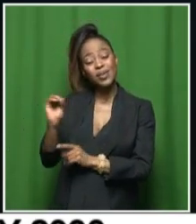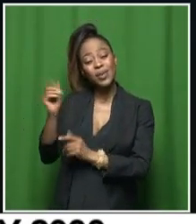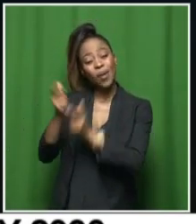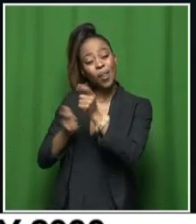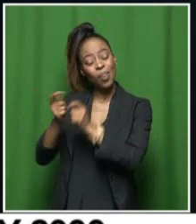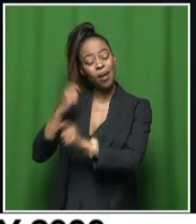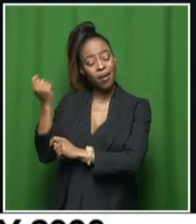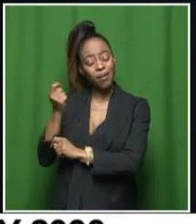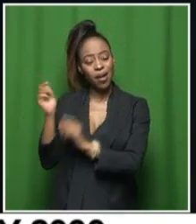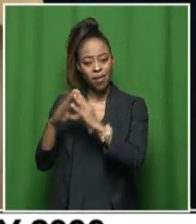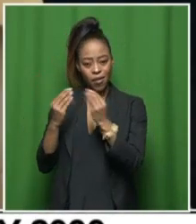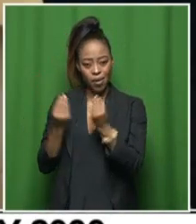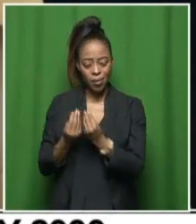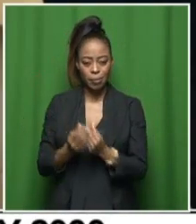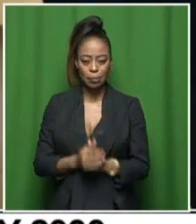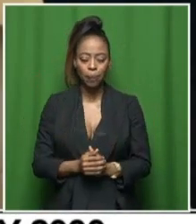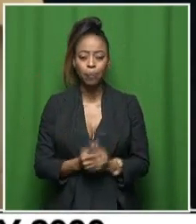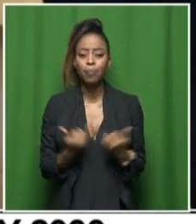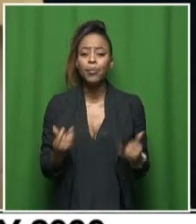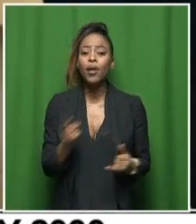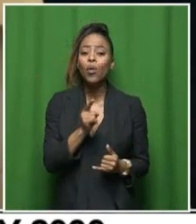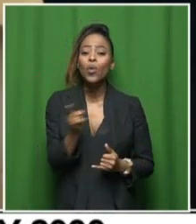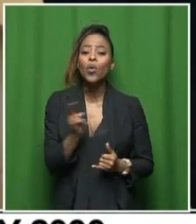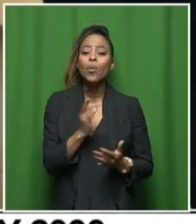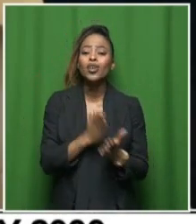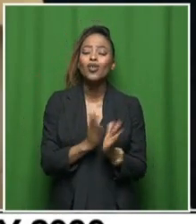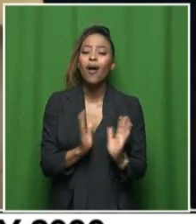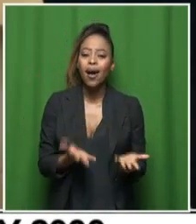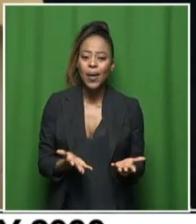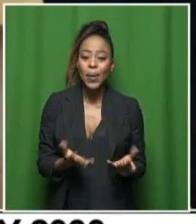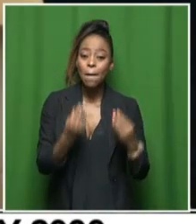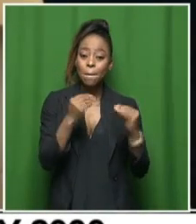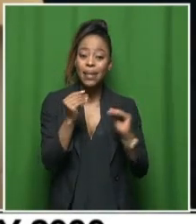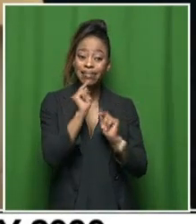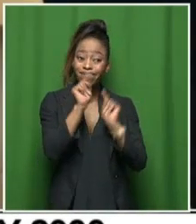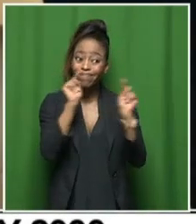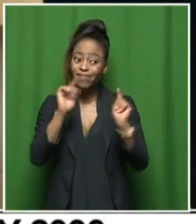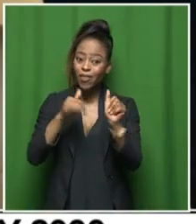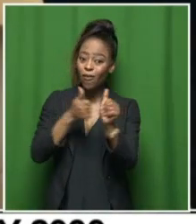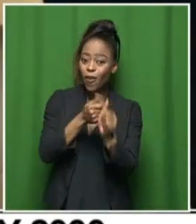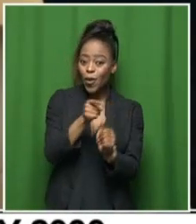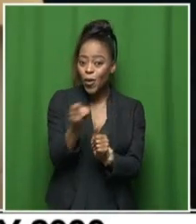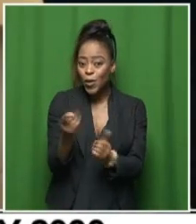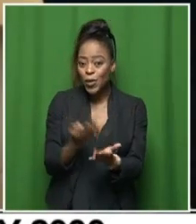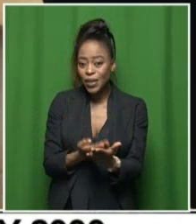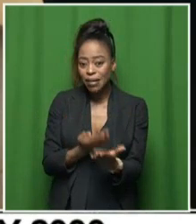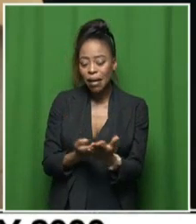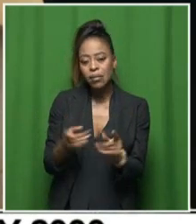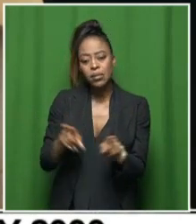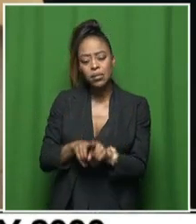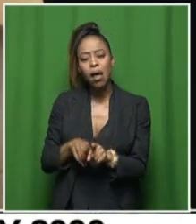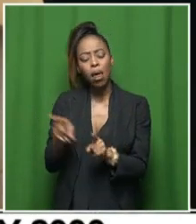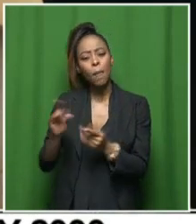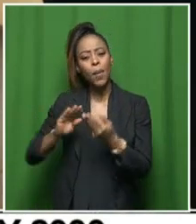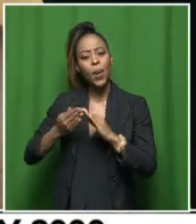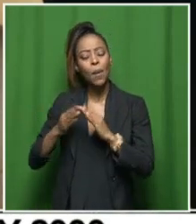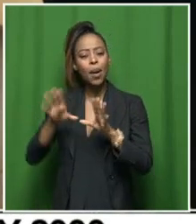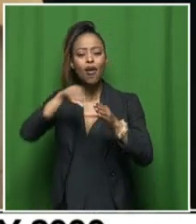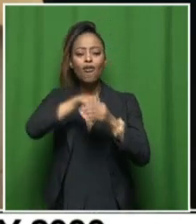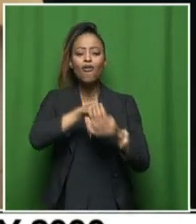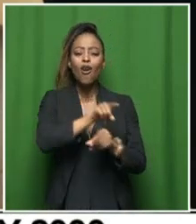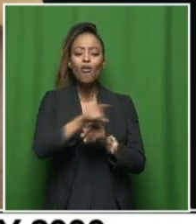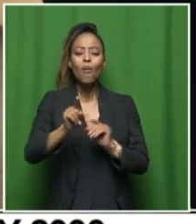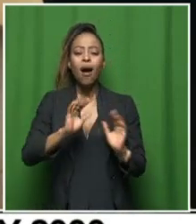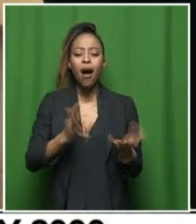Infosalience. And how do you then ensure that other corporations are following suit? And how can the public form part of this ambition